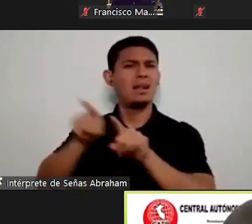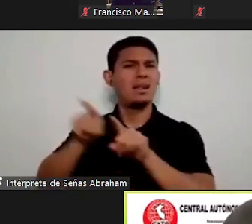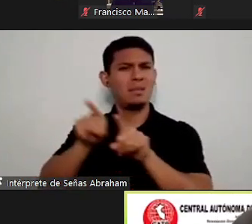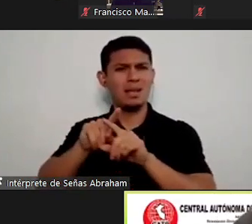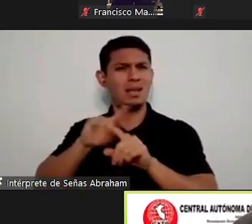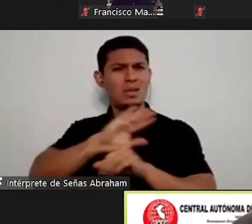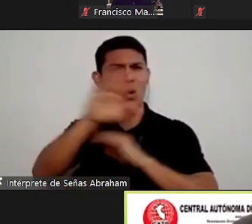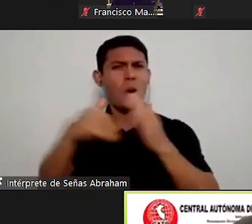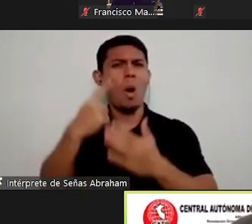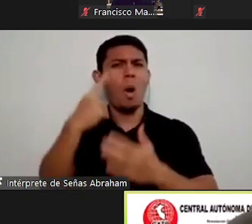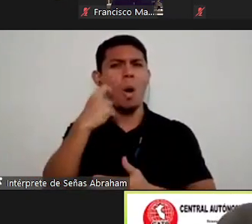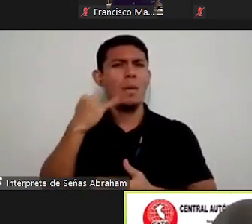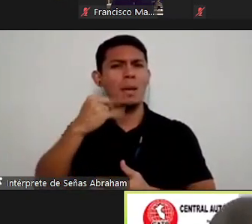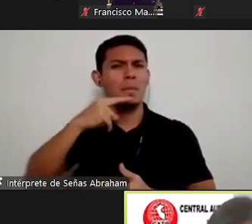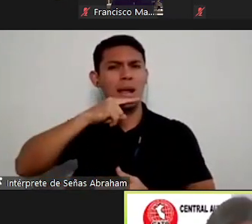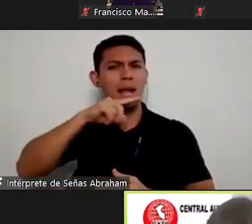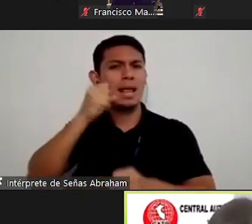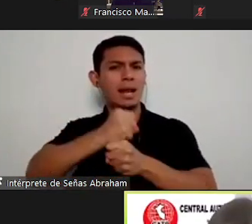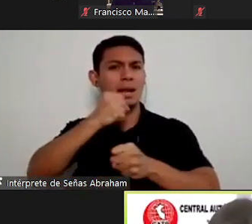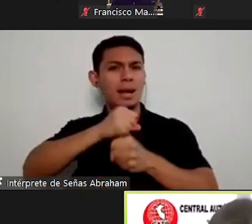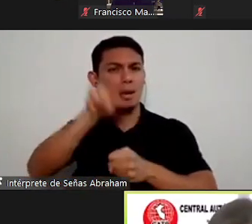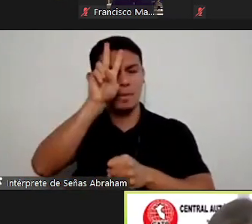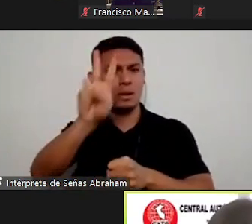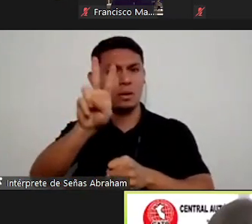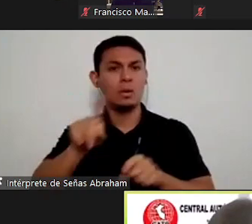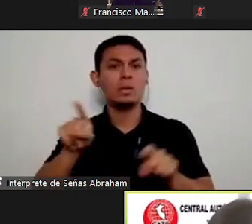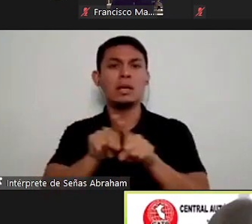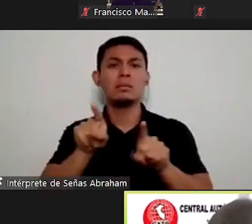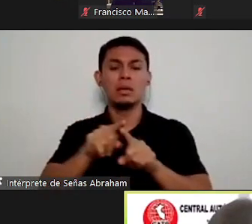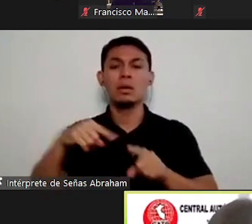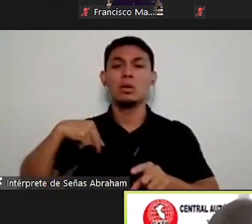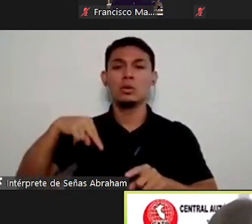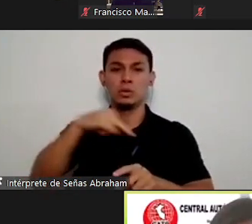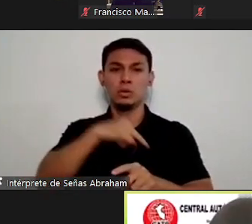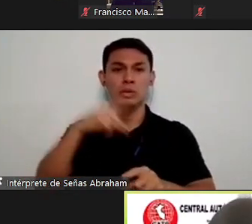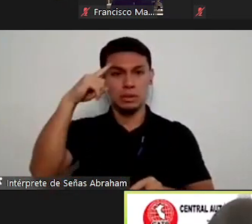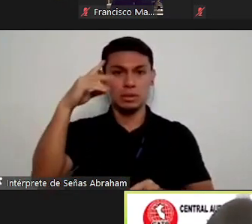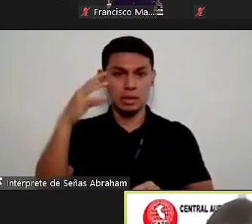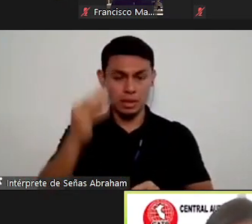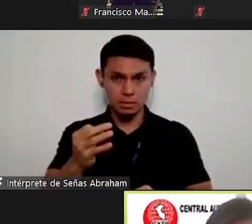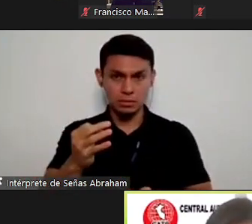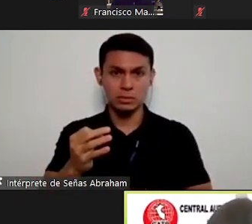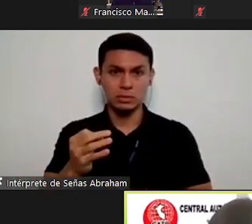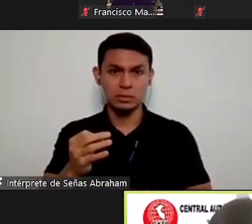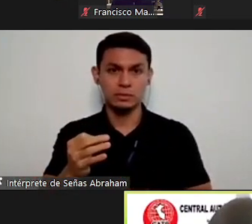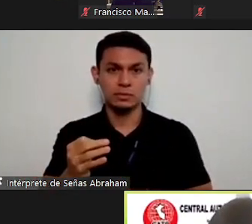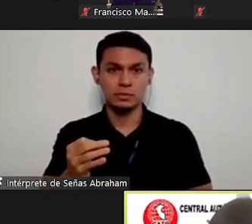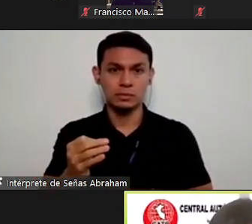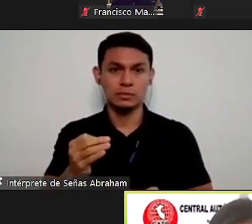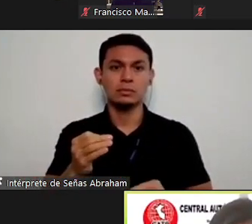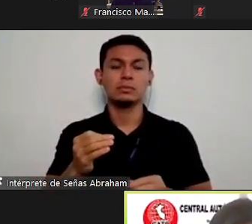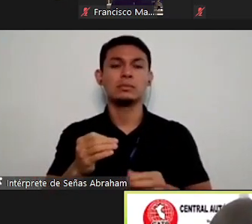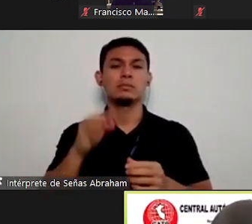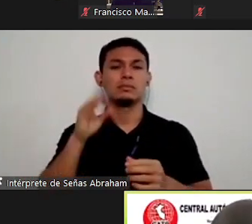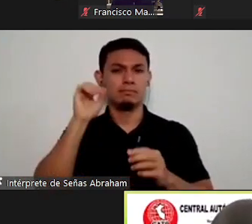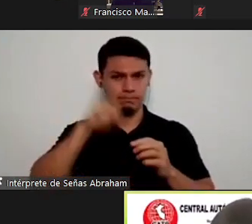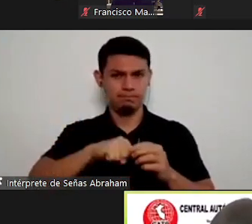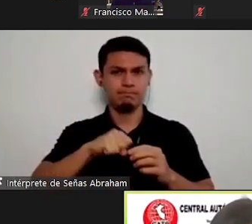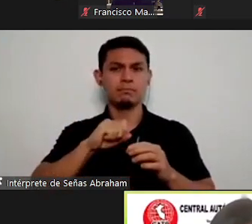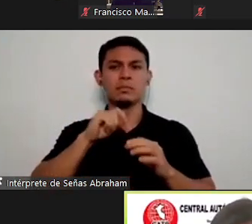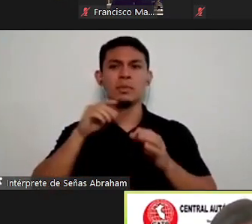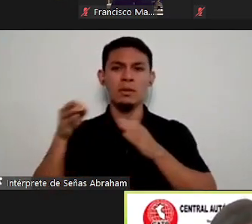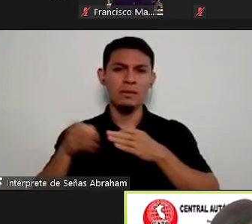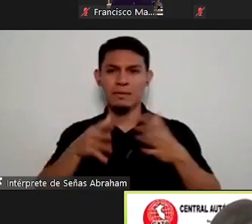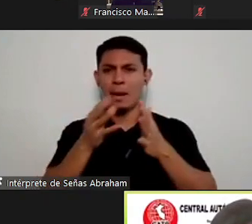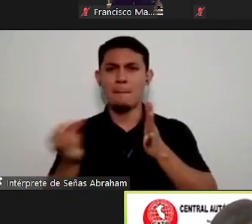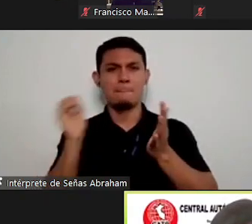benefit women but also all workers improve furthermore we believe